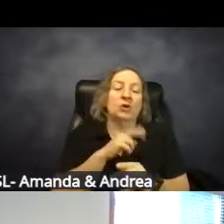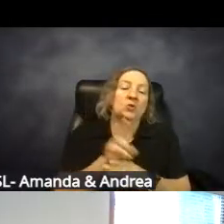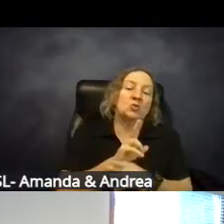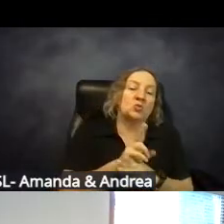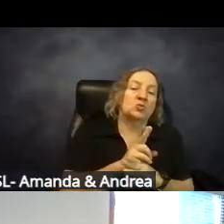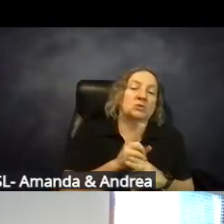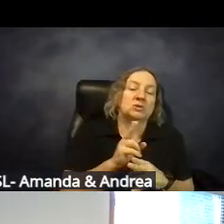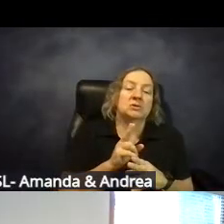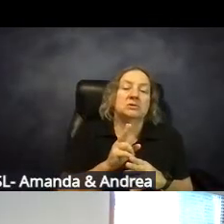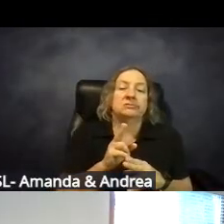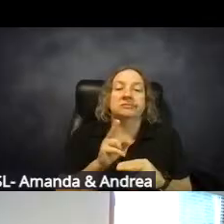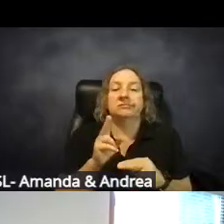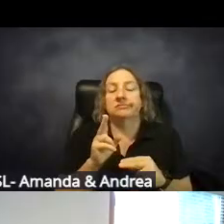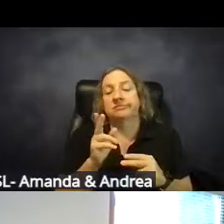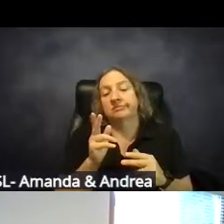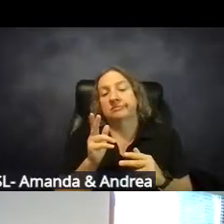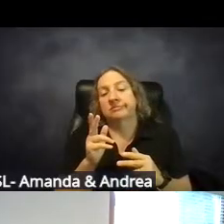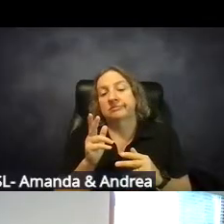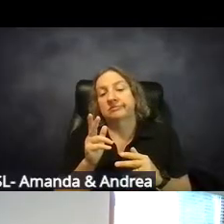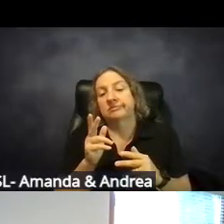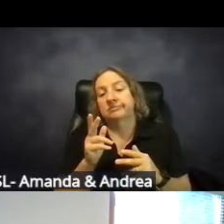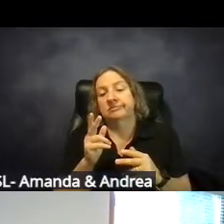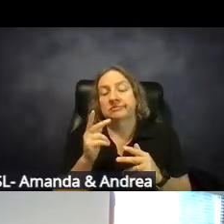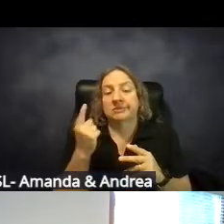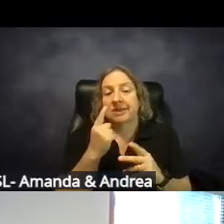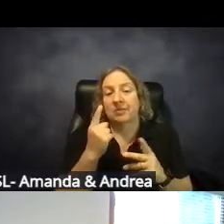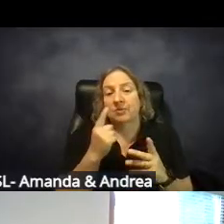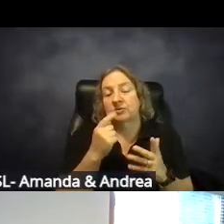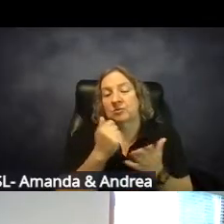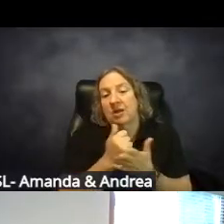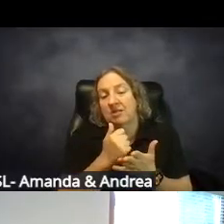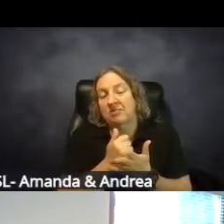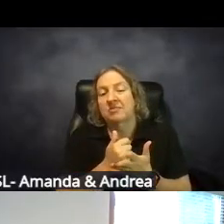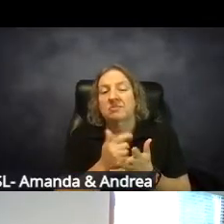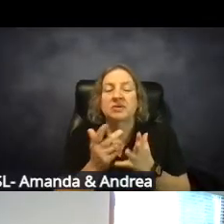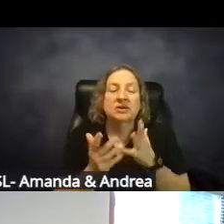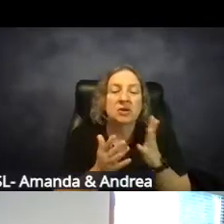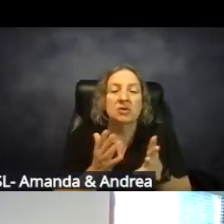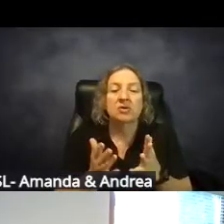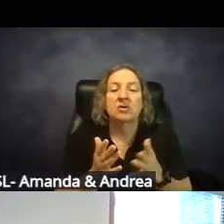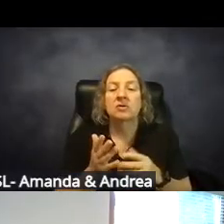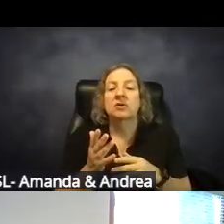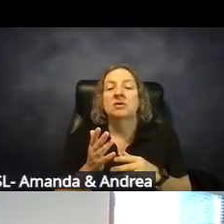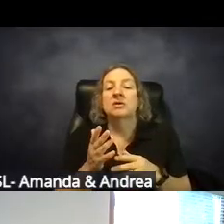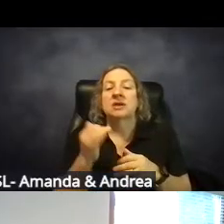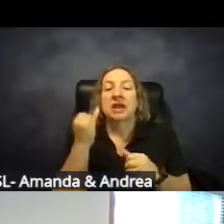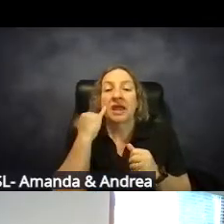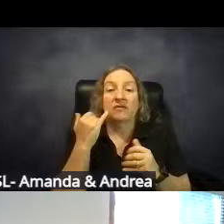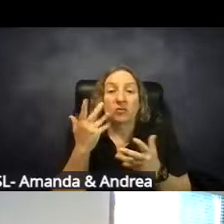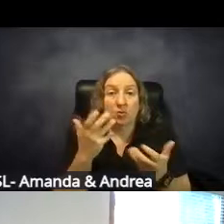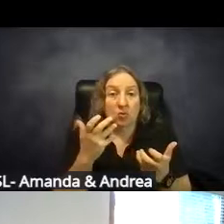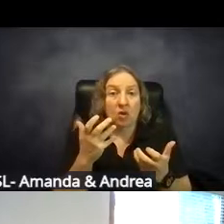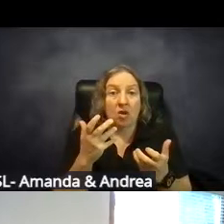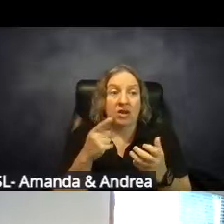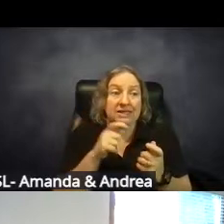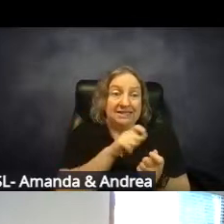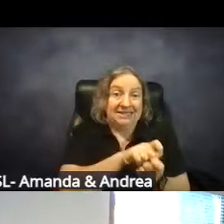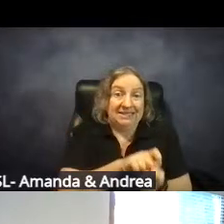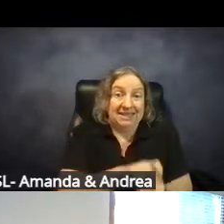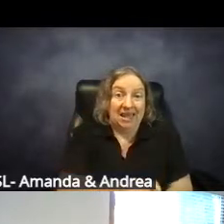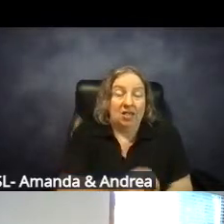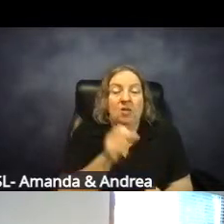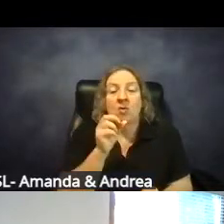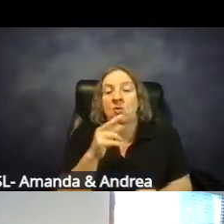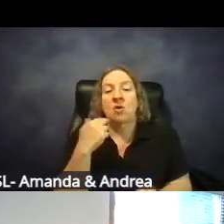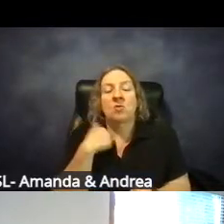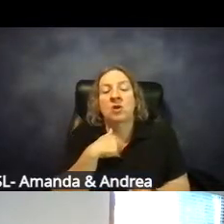help. So we have various different methods of whether we work with down to the detail, or whether we're looking at